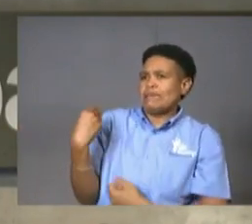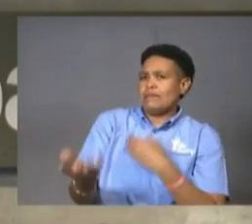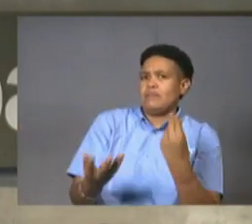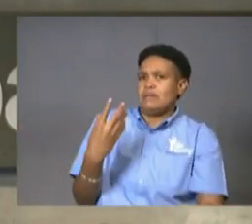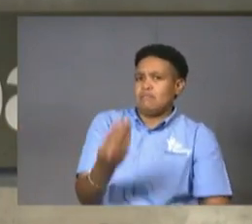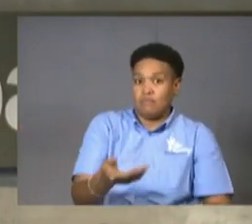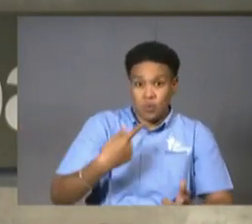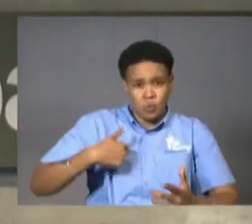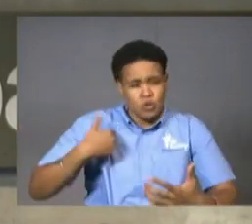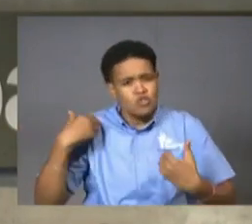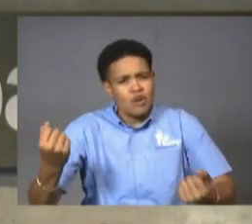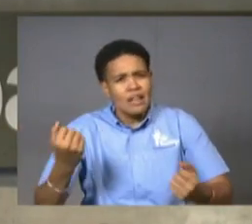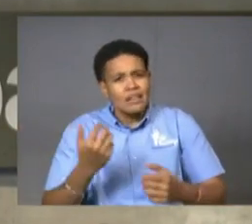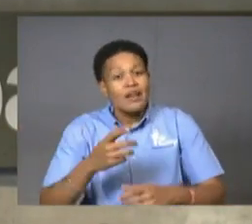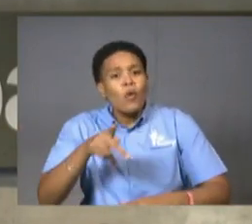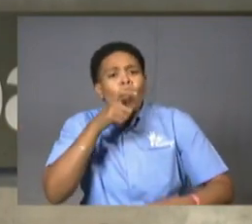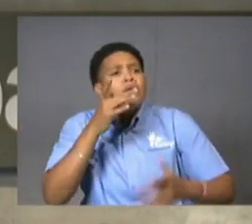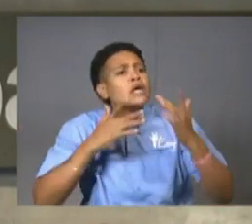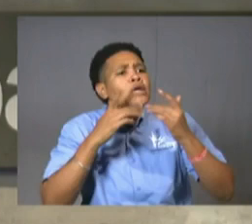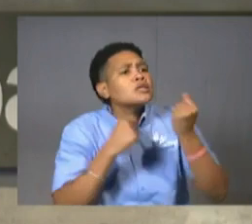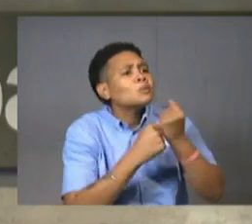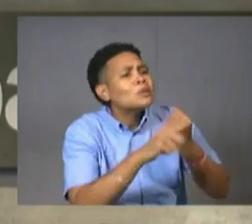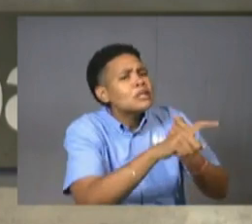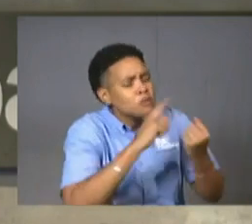net, while at the same time